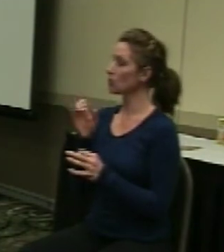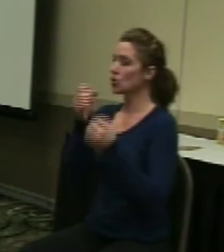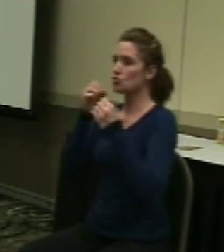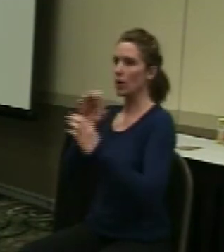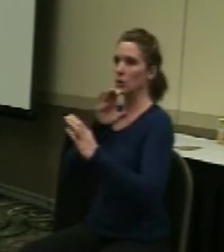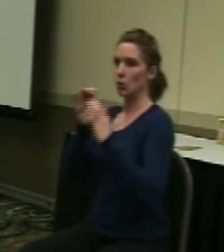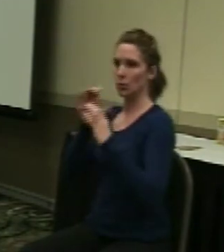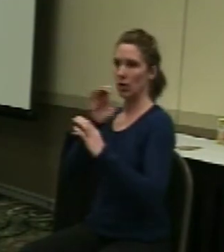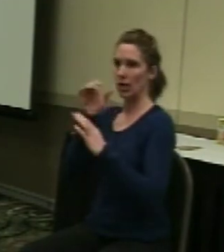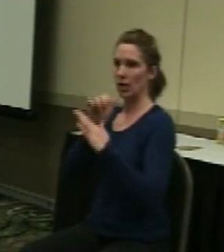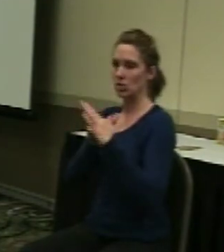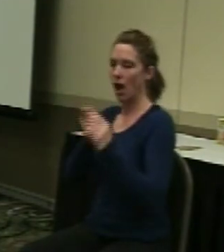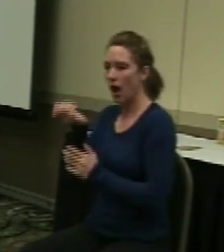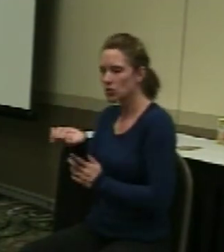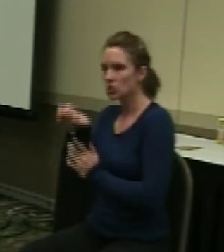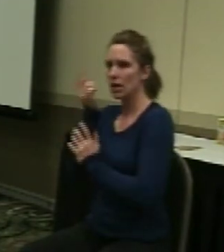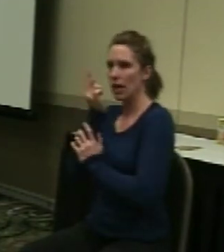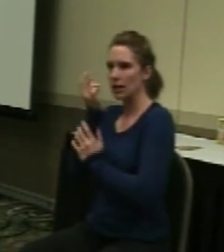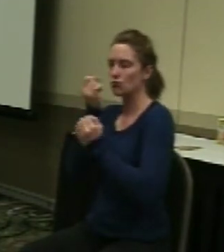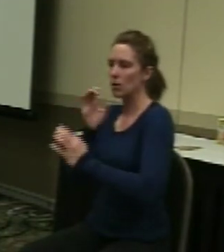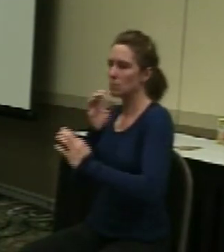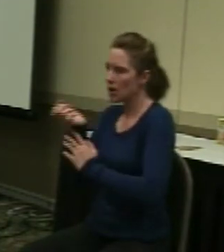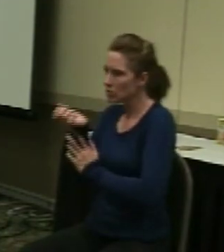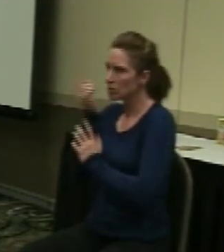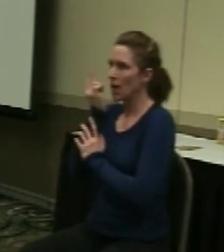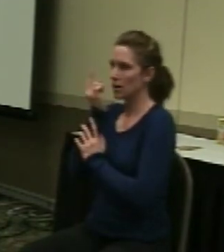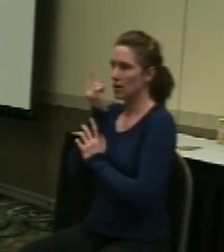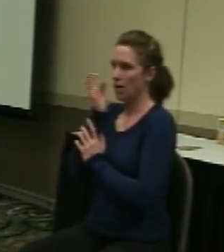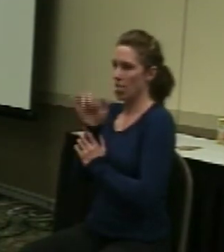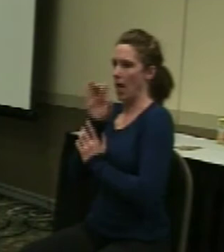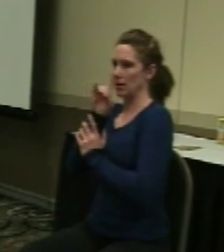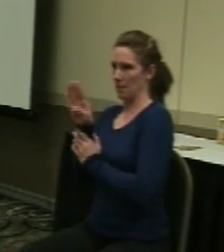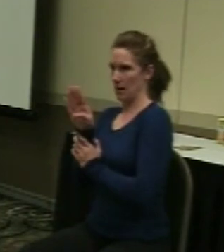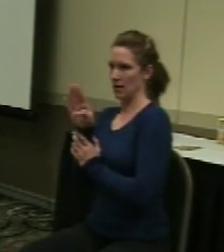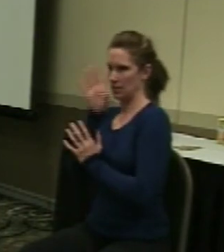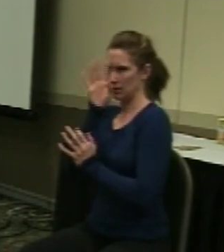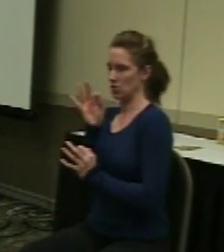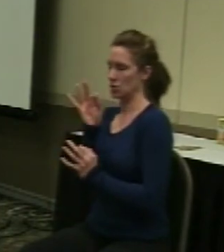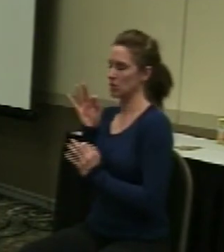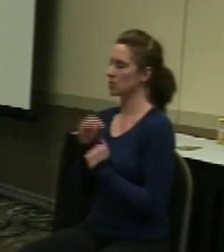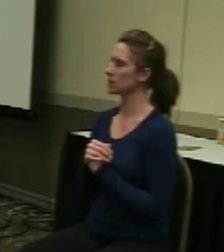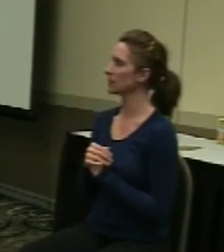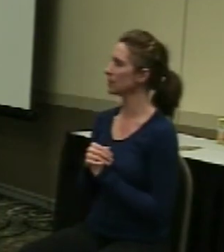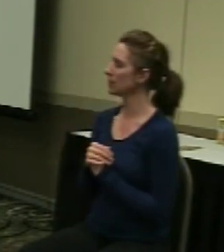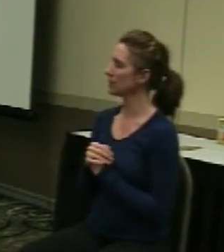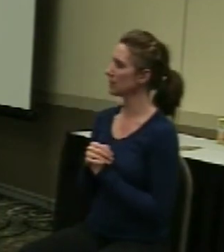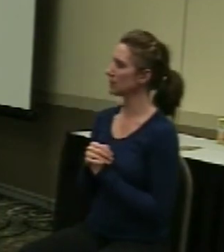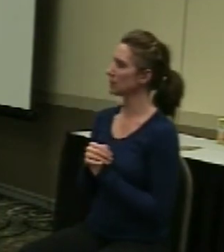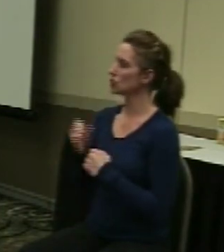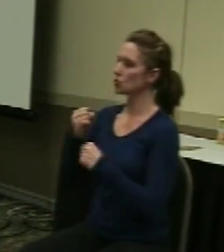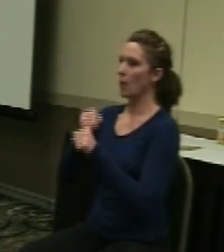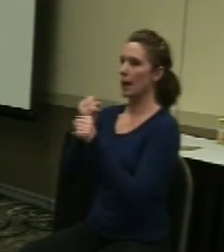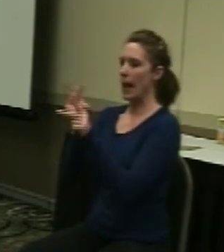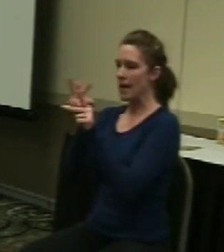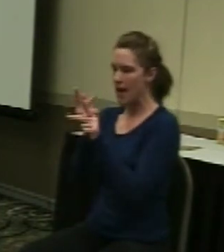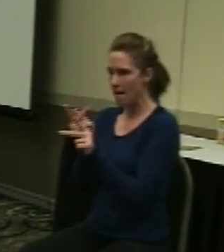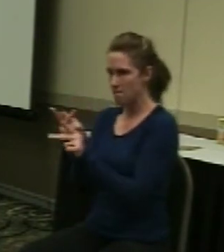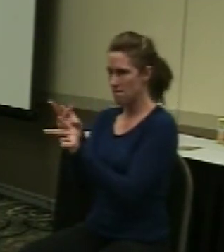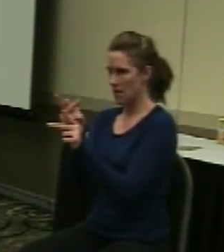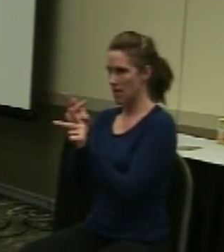communicate understanding of it, right? Okay? So we are making careful